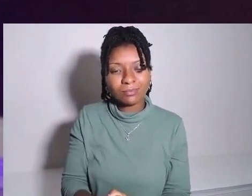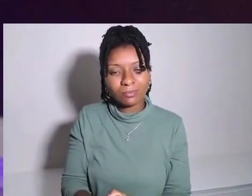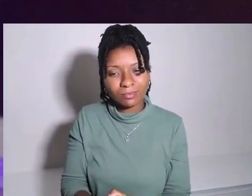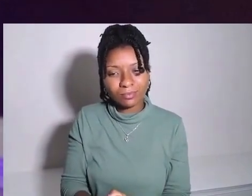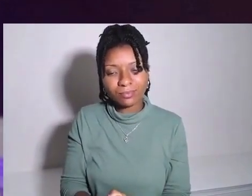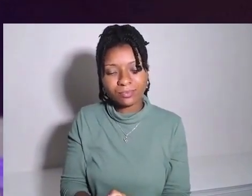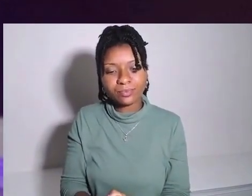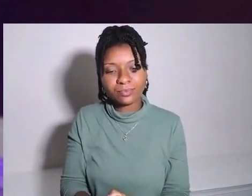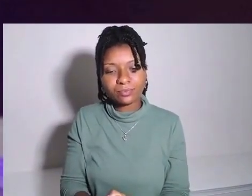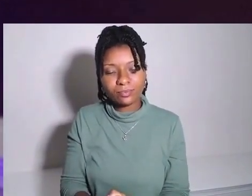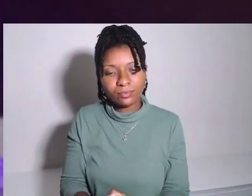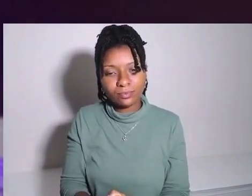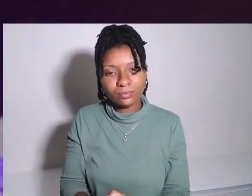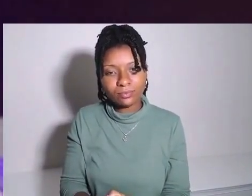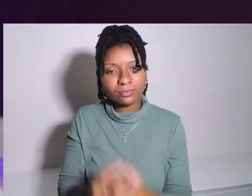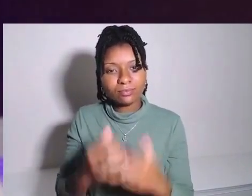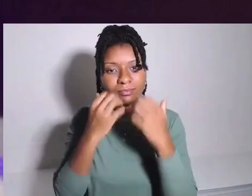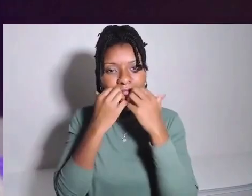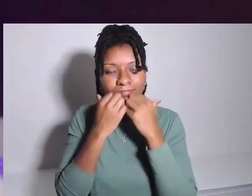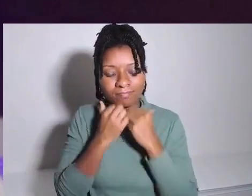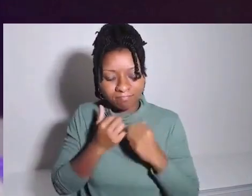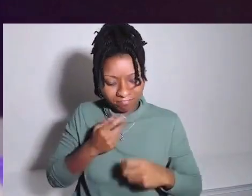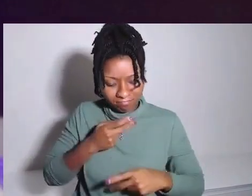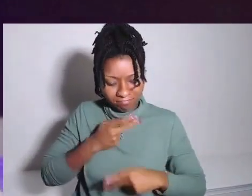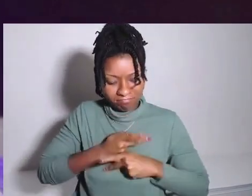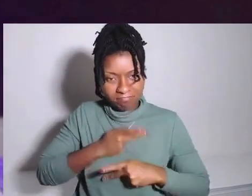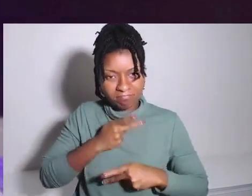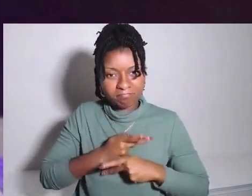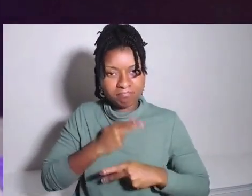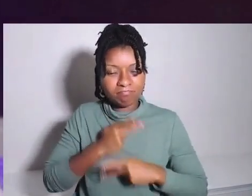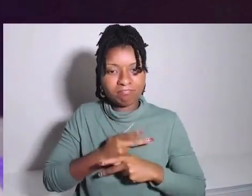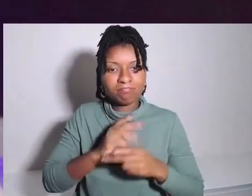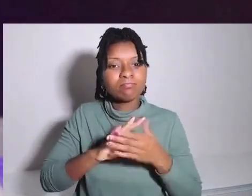To care for yourself, to ritualize care as you are able.